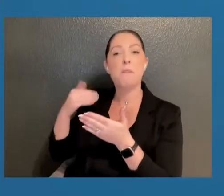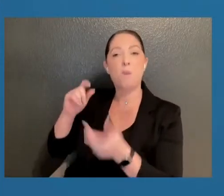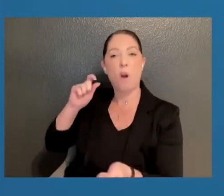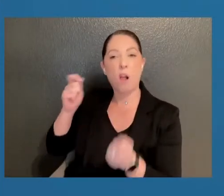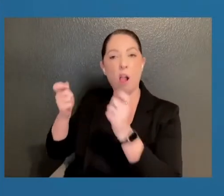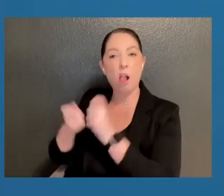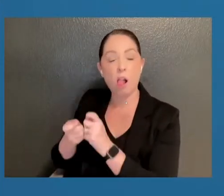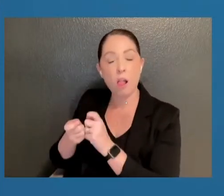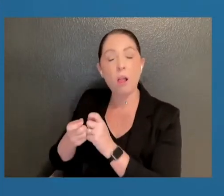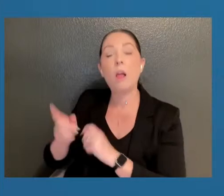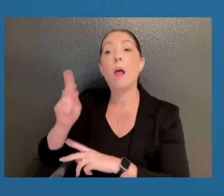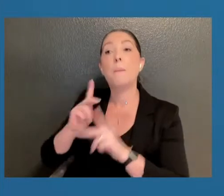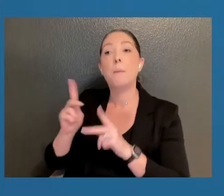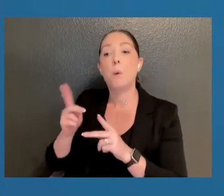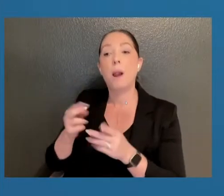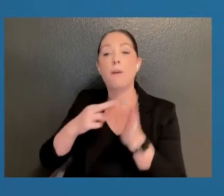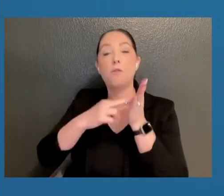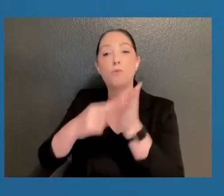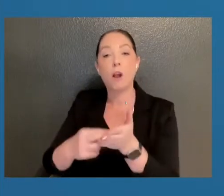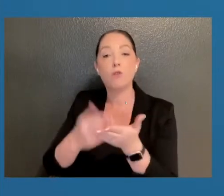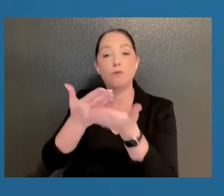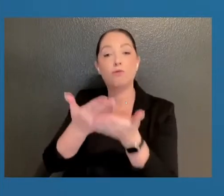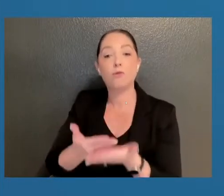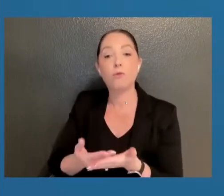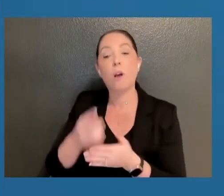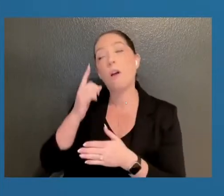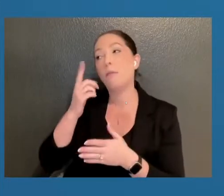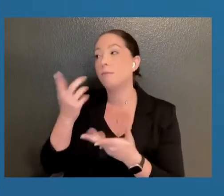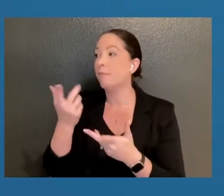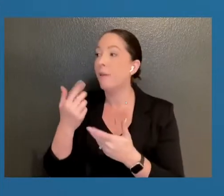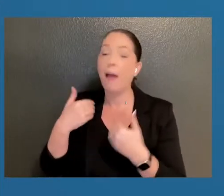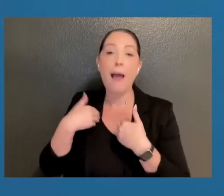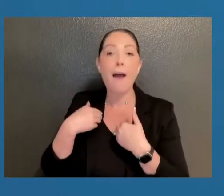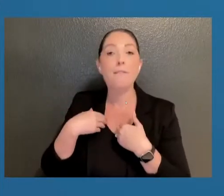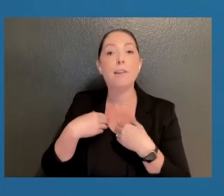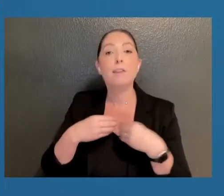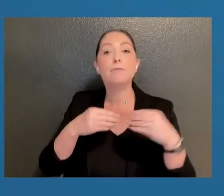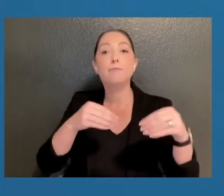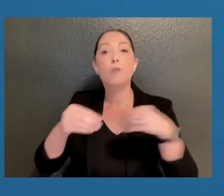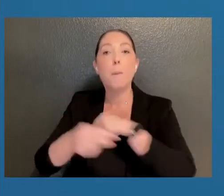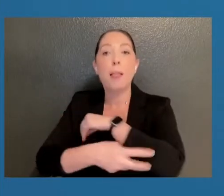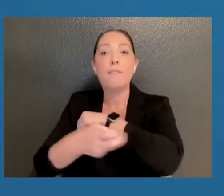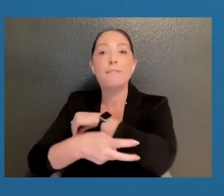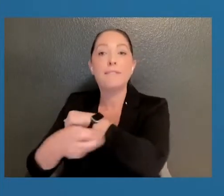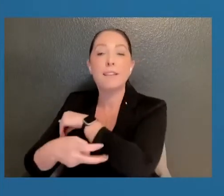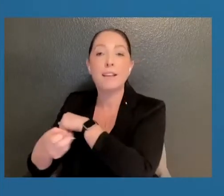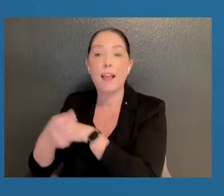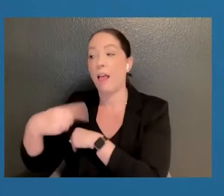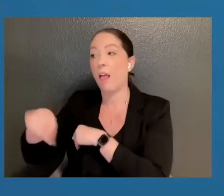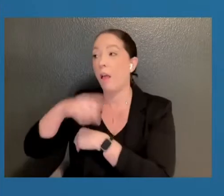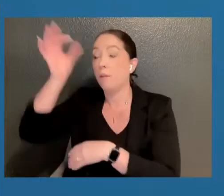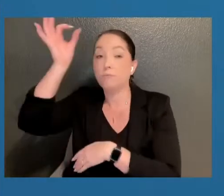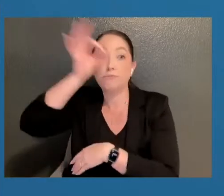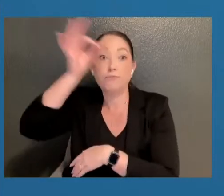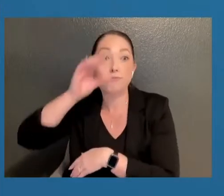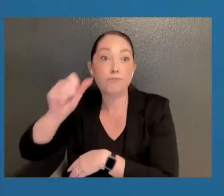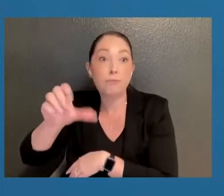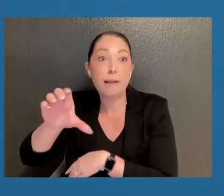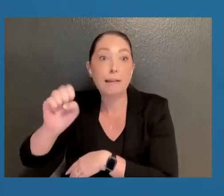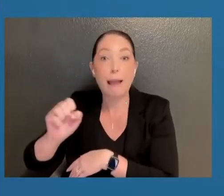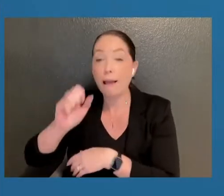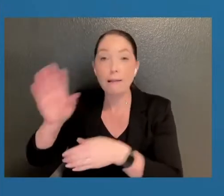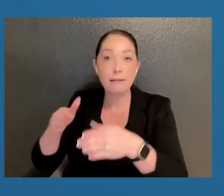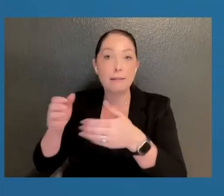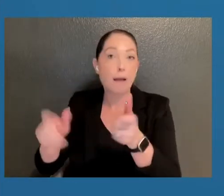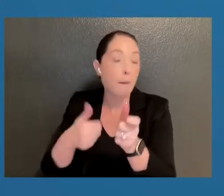Rikers for a shoplifting charge and they would have no idea when their case was going to be updated. So what safeguard is